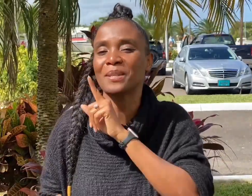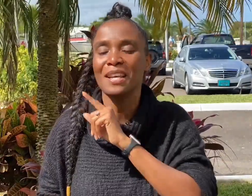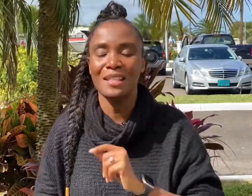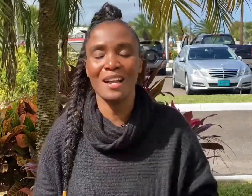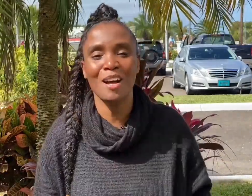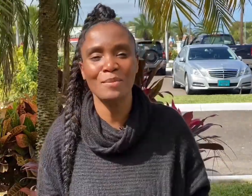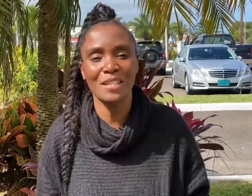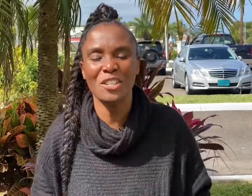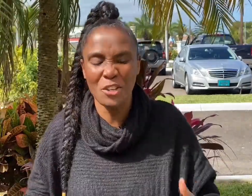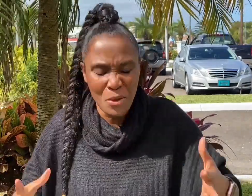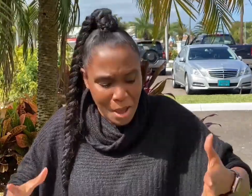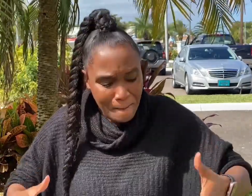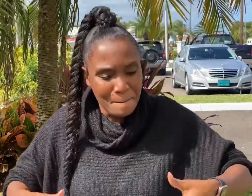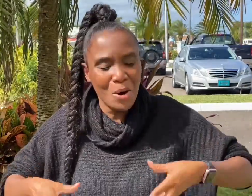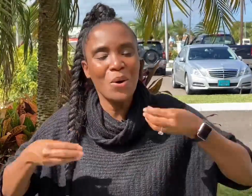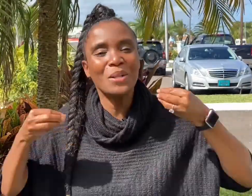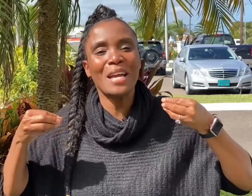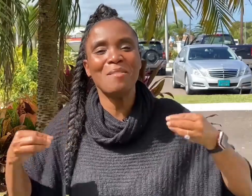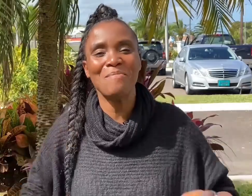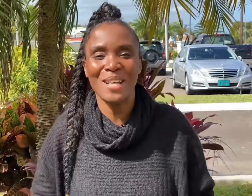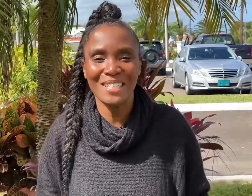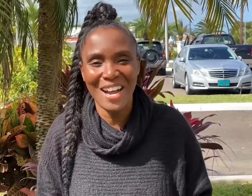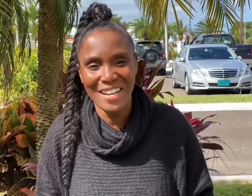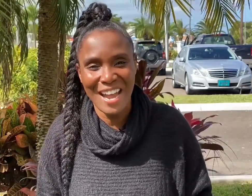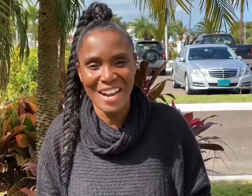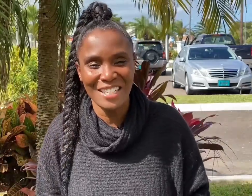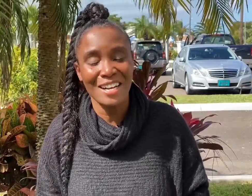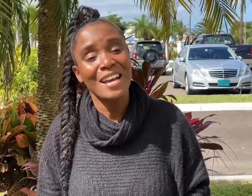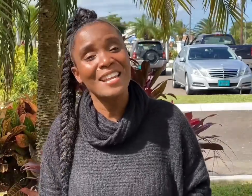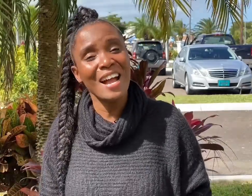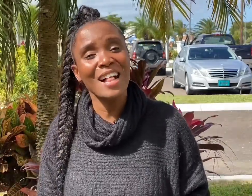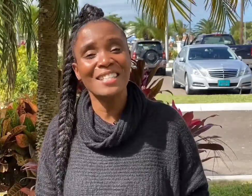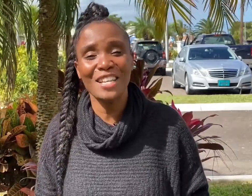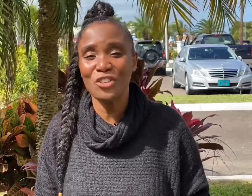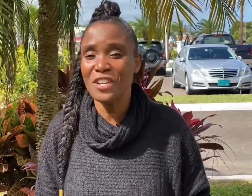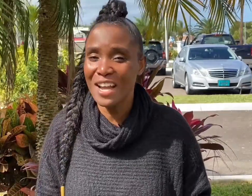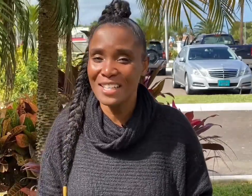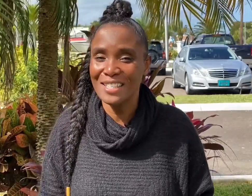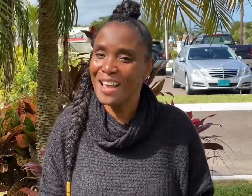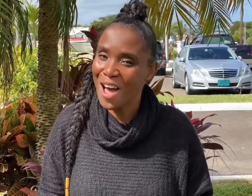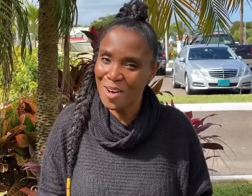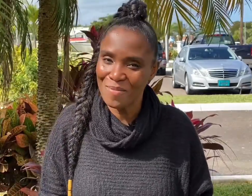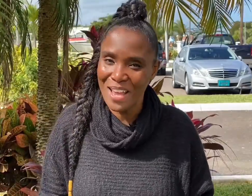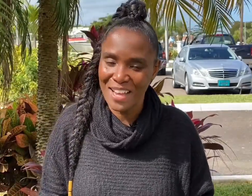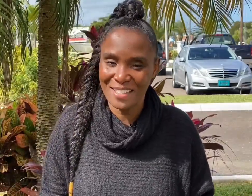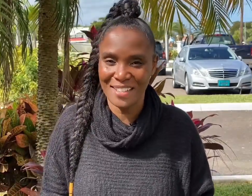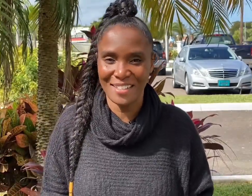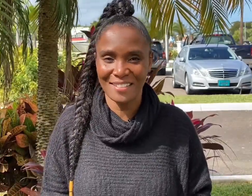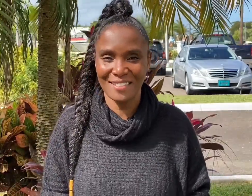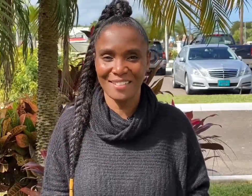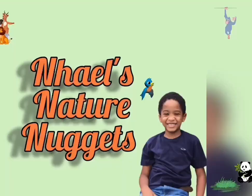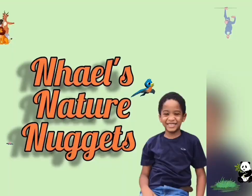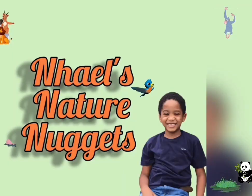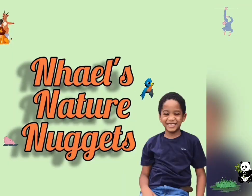important tips that helps us to mold and build our character. Nhael's Nature Nuggets up